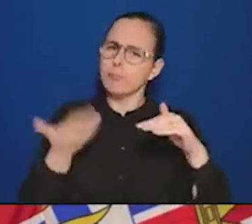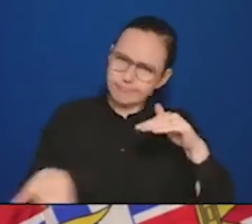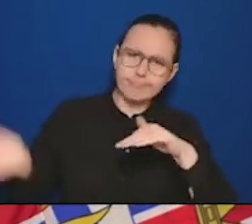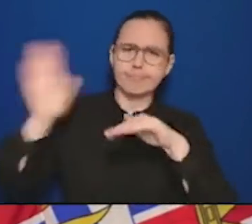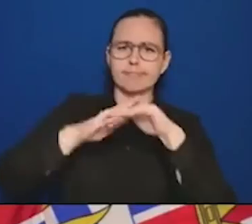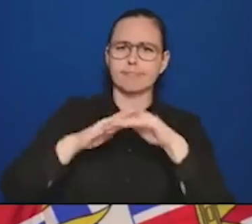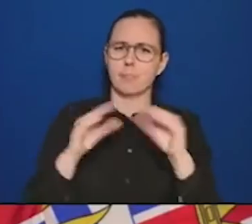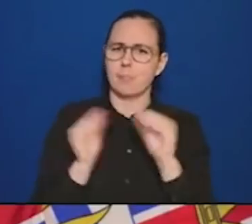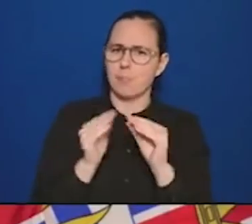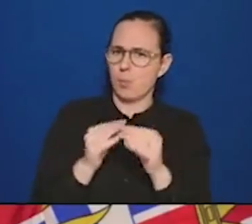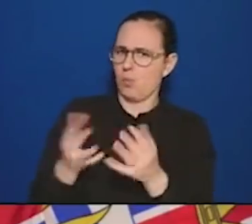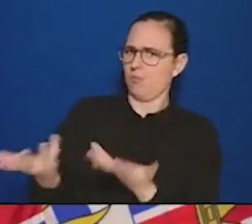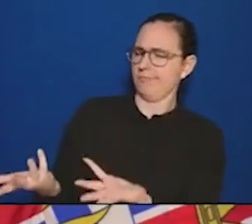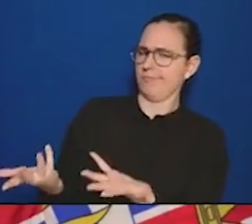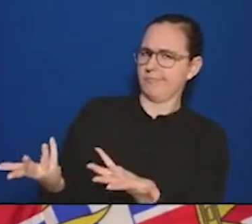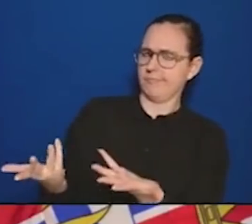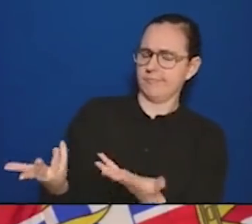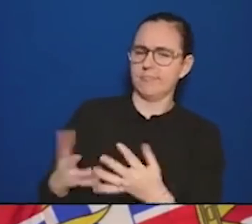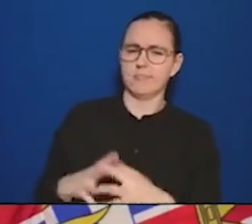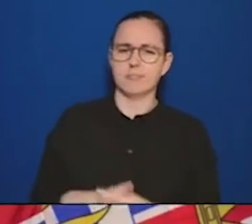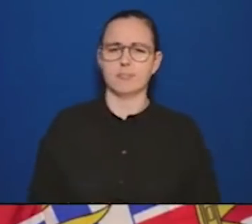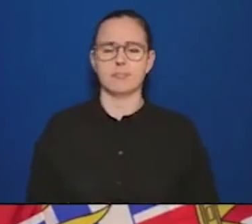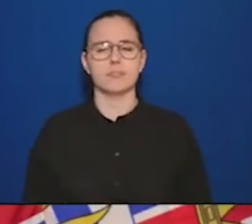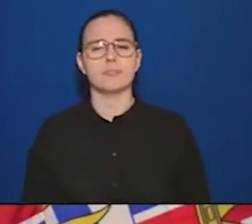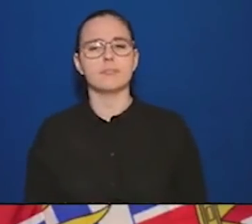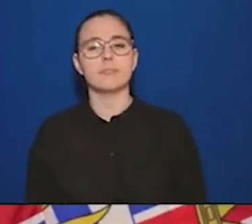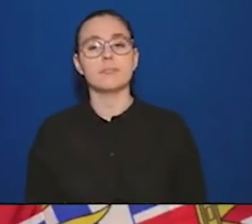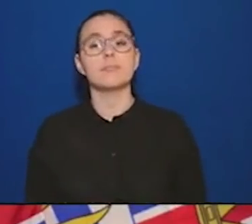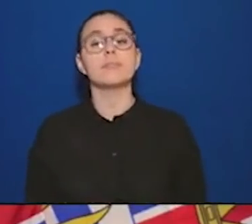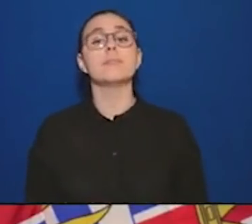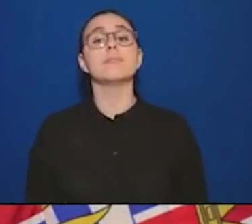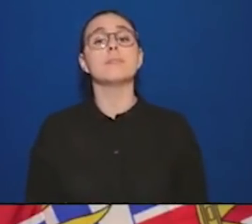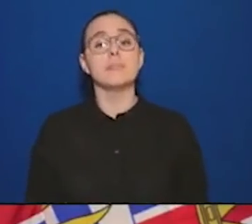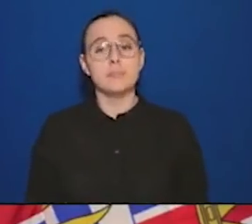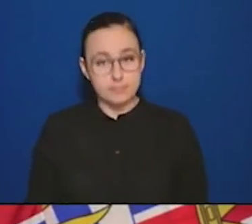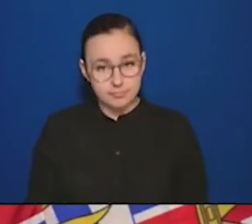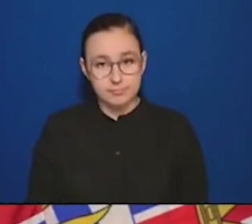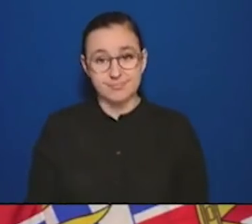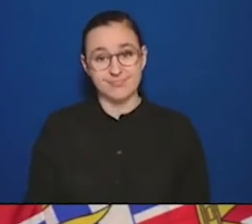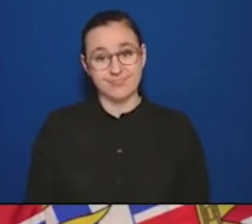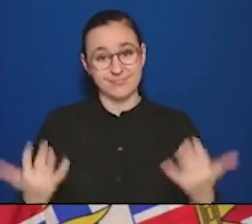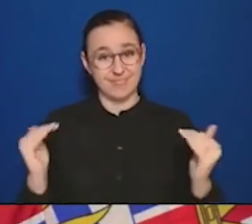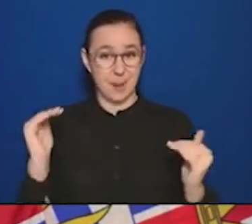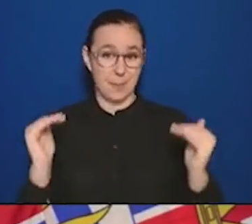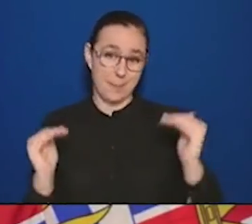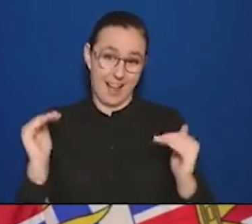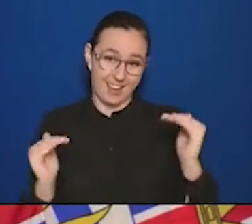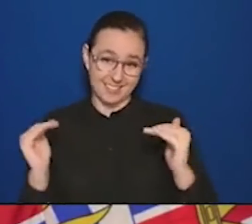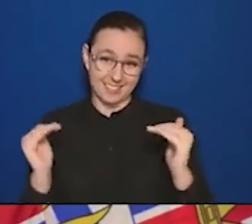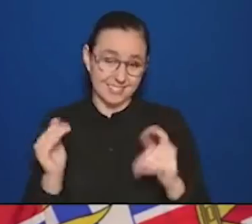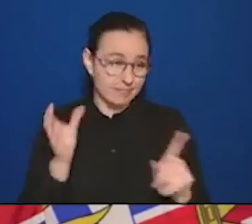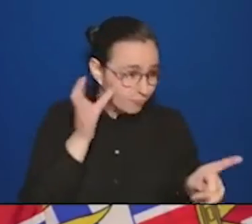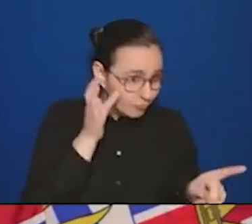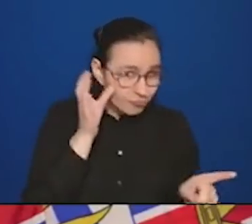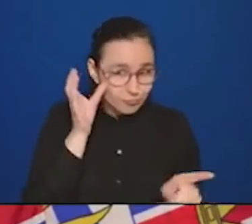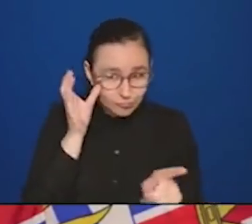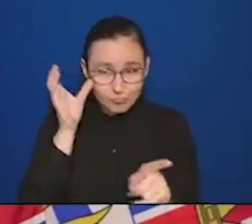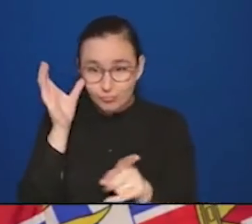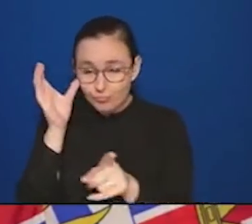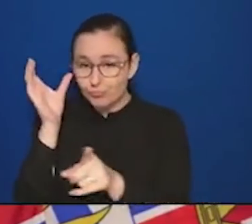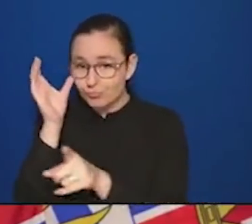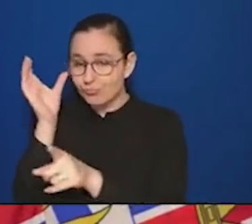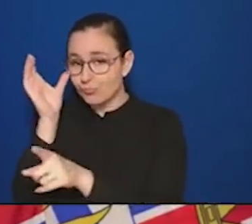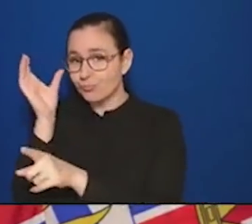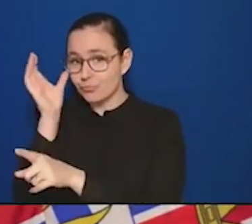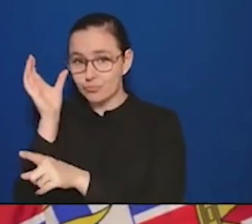it's all about balance and listening to people and being sensitive to what we are told.